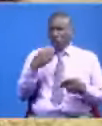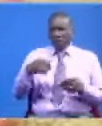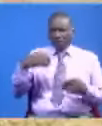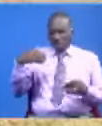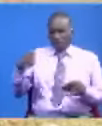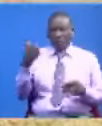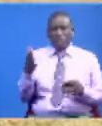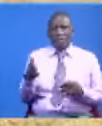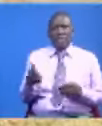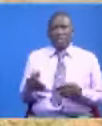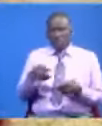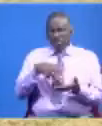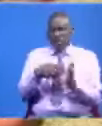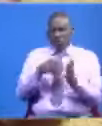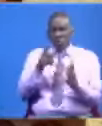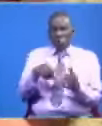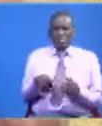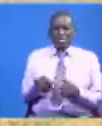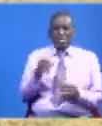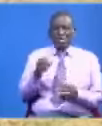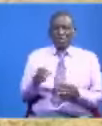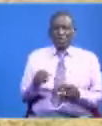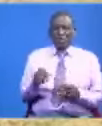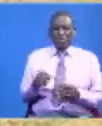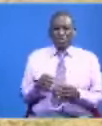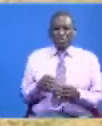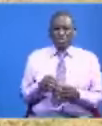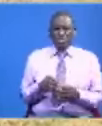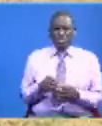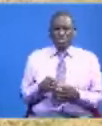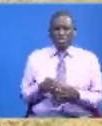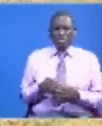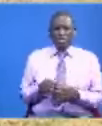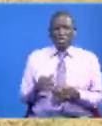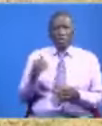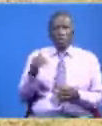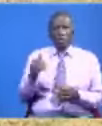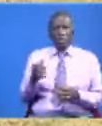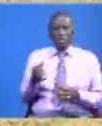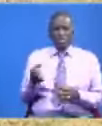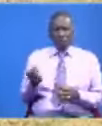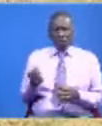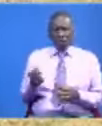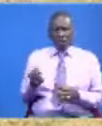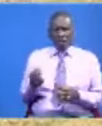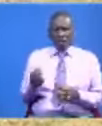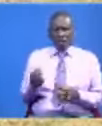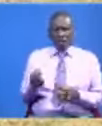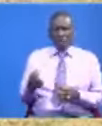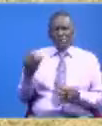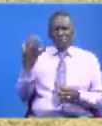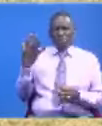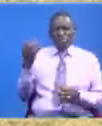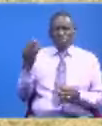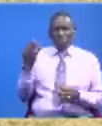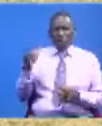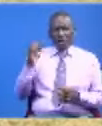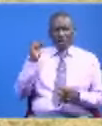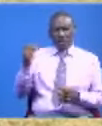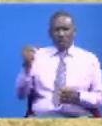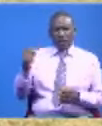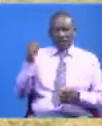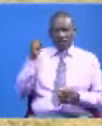out. It means like this, if it goes, if I call like this, three strikes,